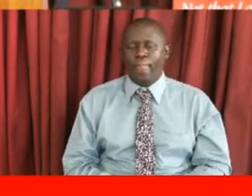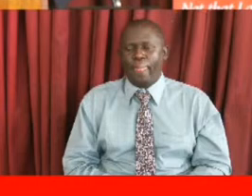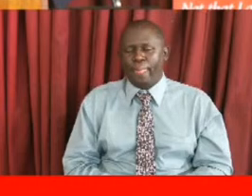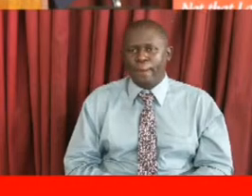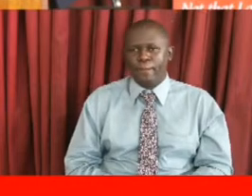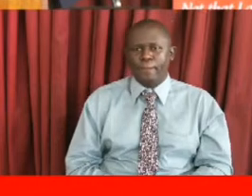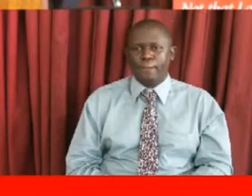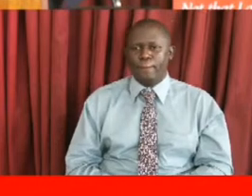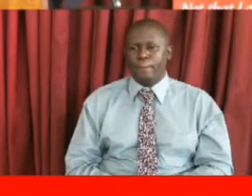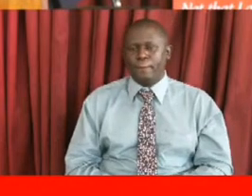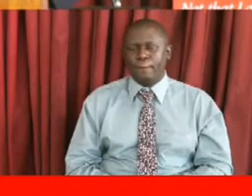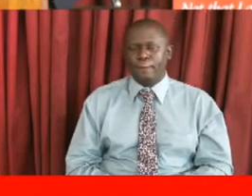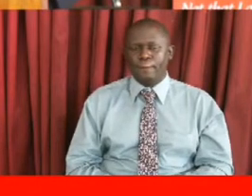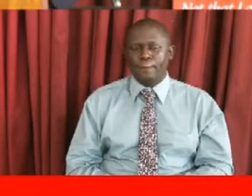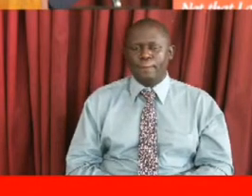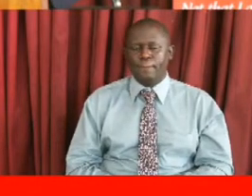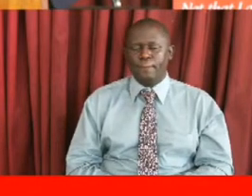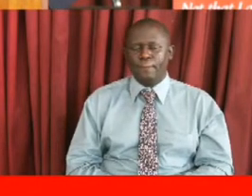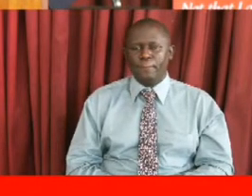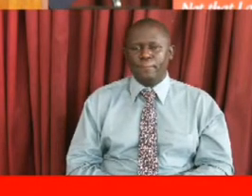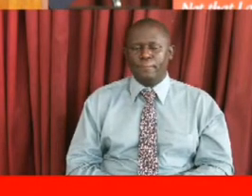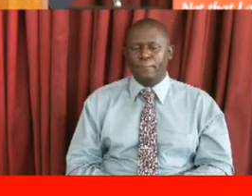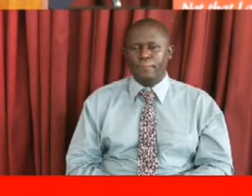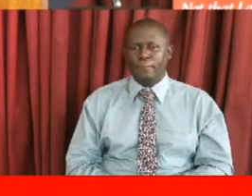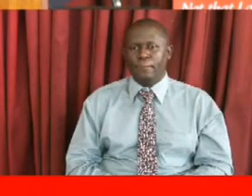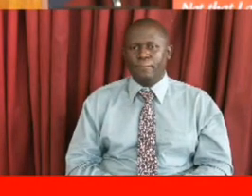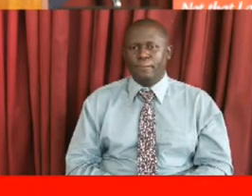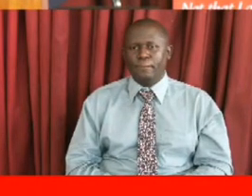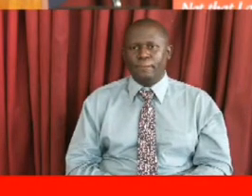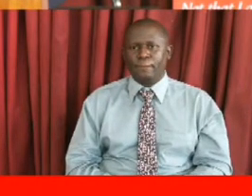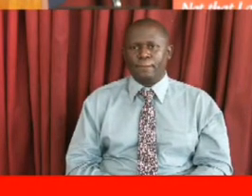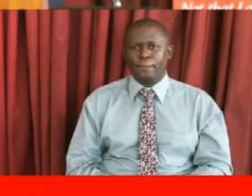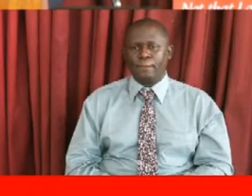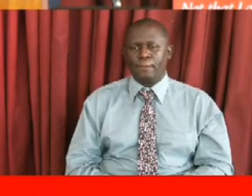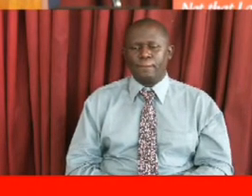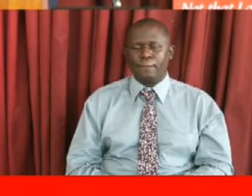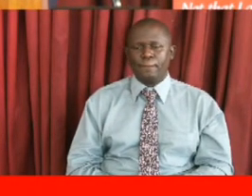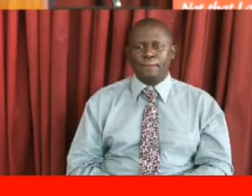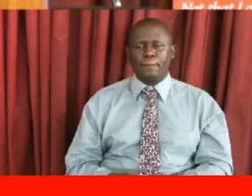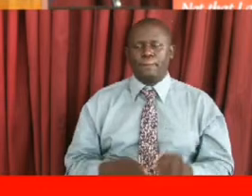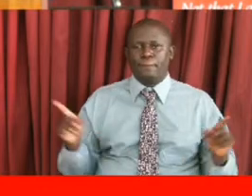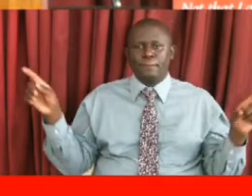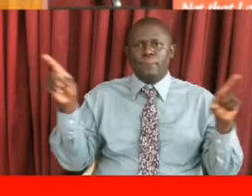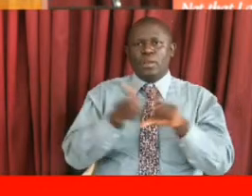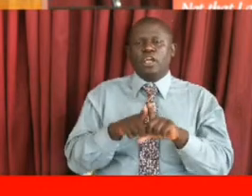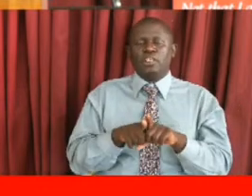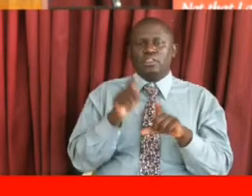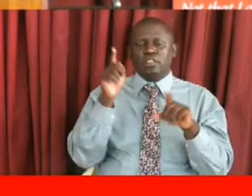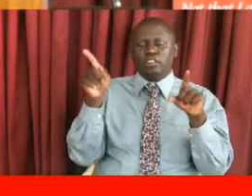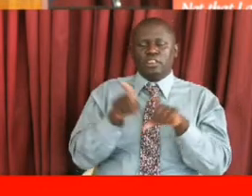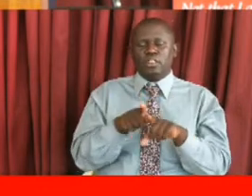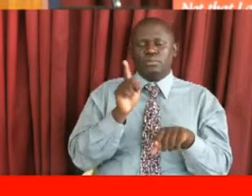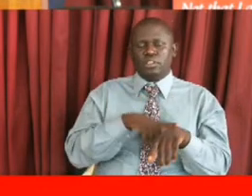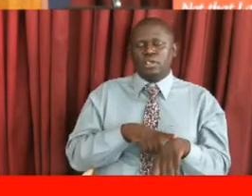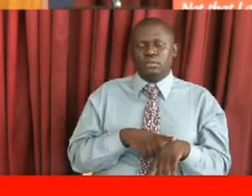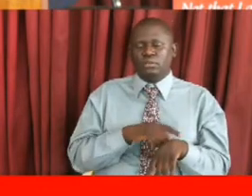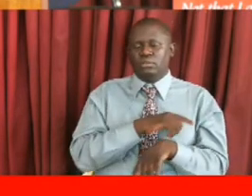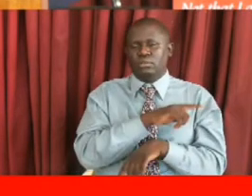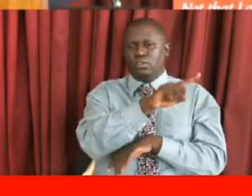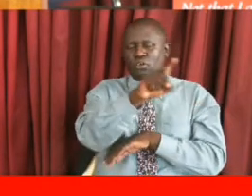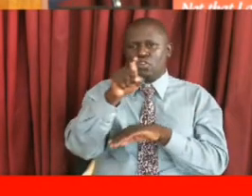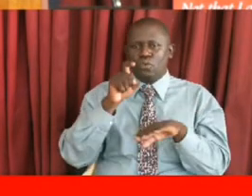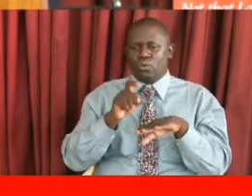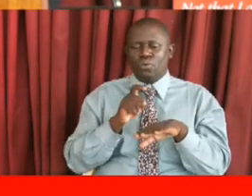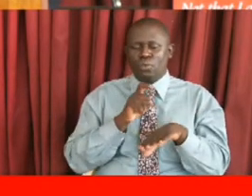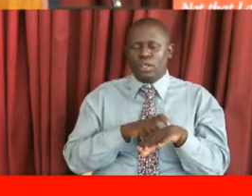114 at the same time as soon as this church the bride is